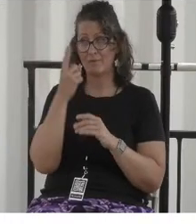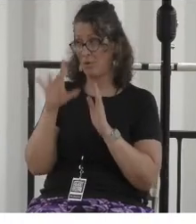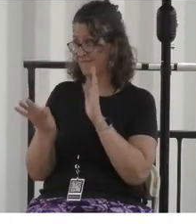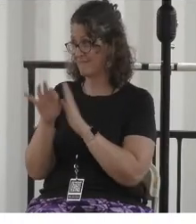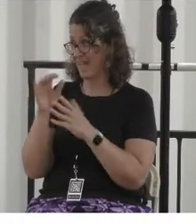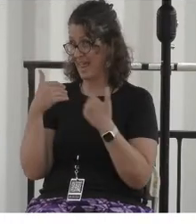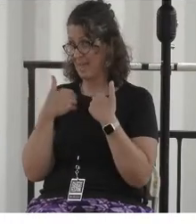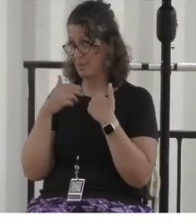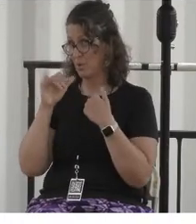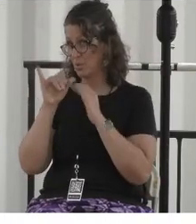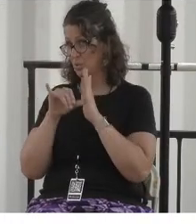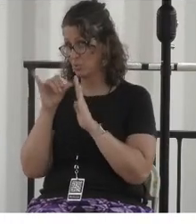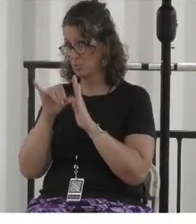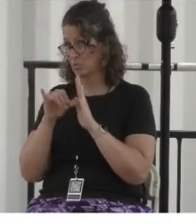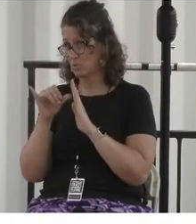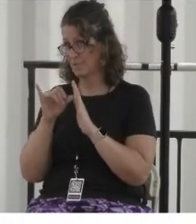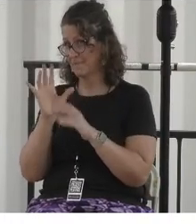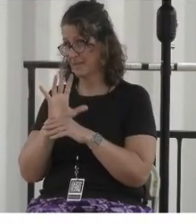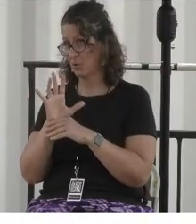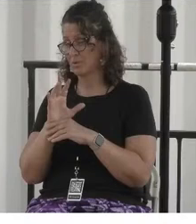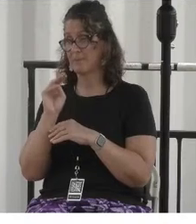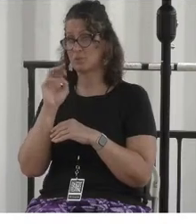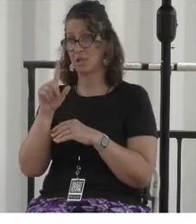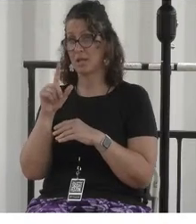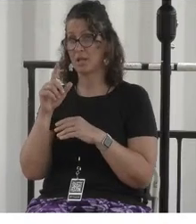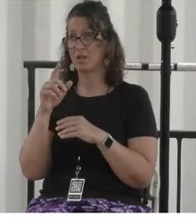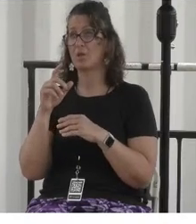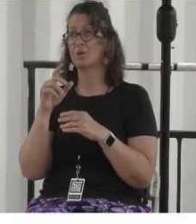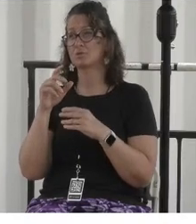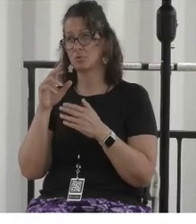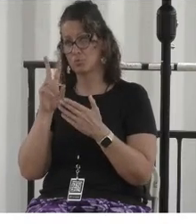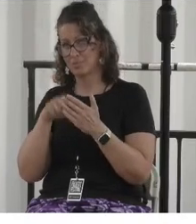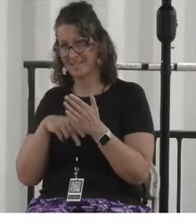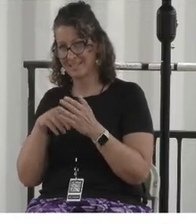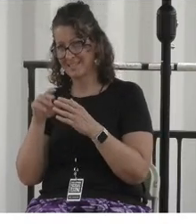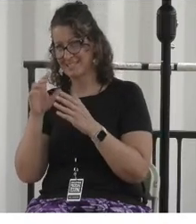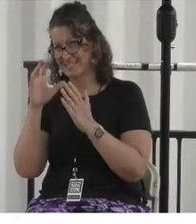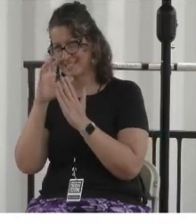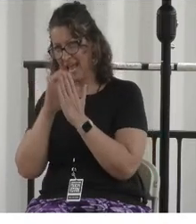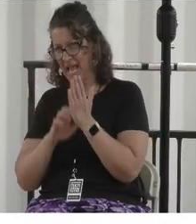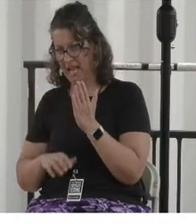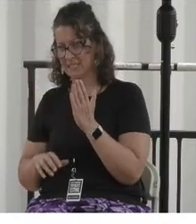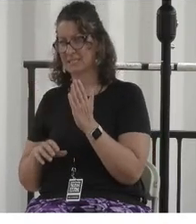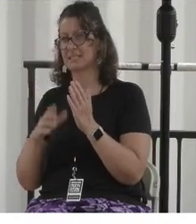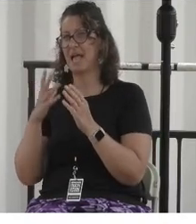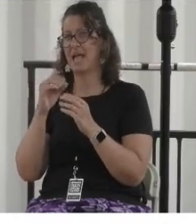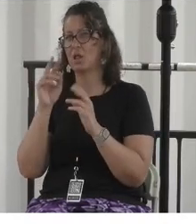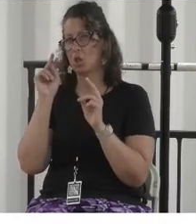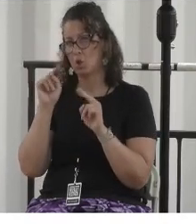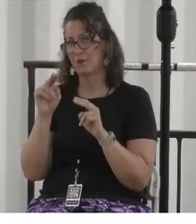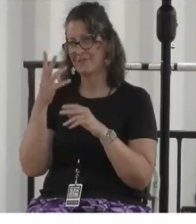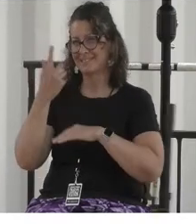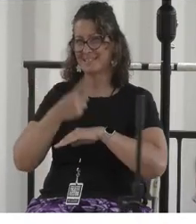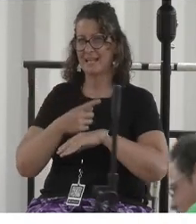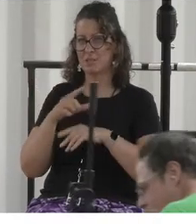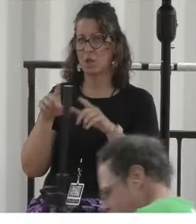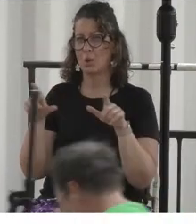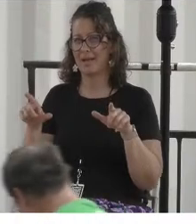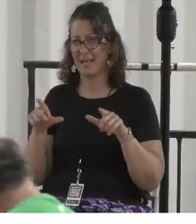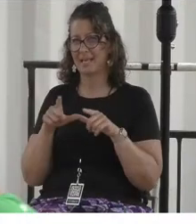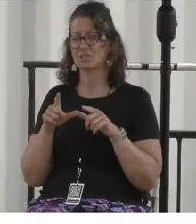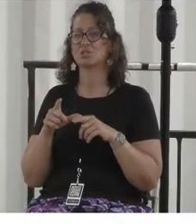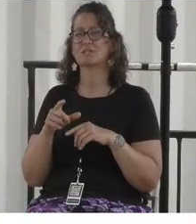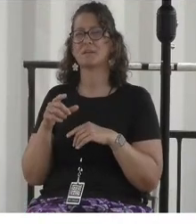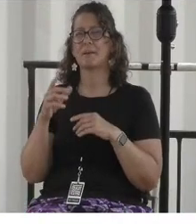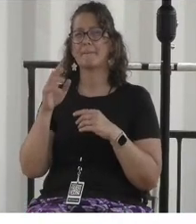videos, machine learning to read the text of YouTube videos and even look for dates and locations embedded in the video, machine translation